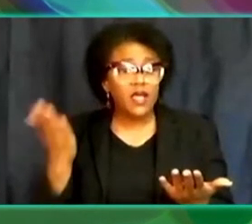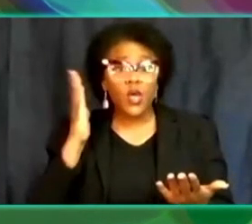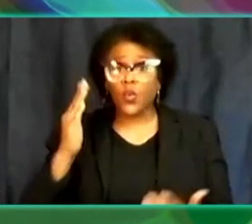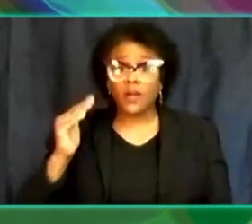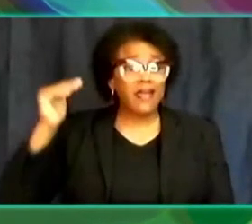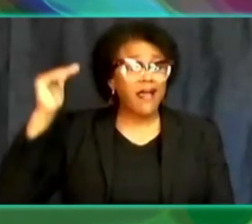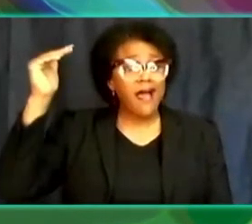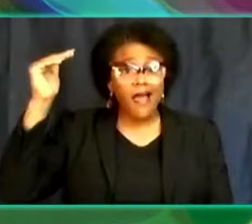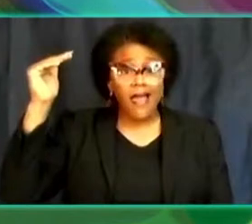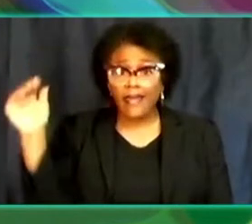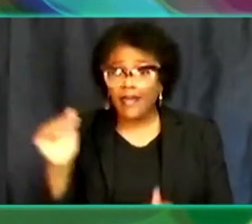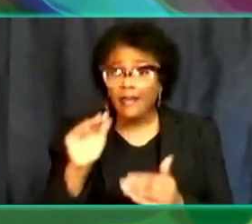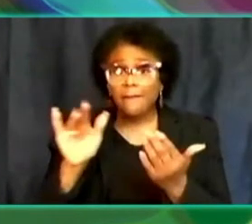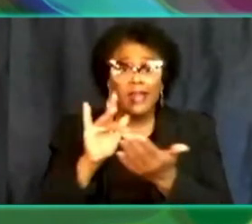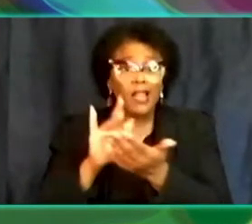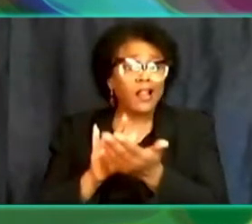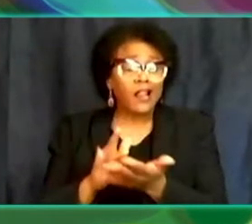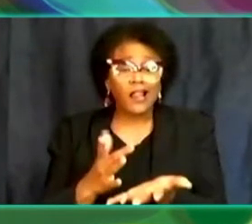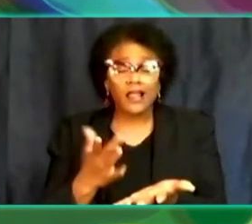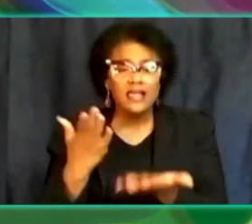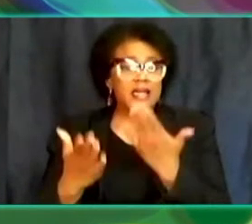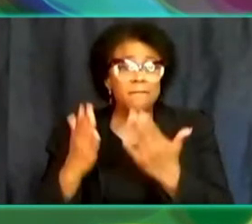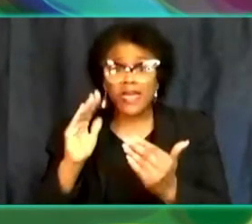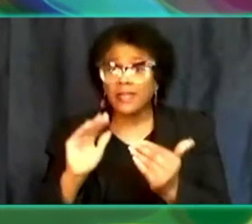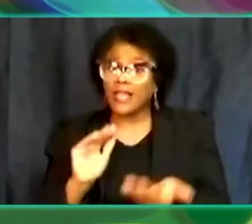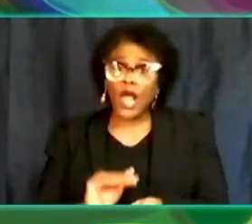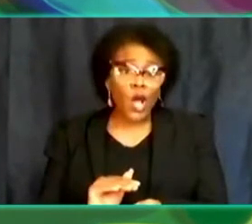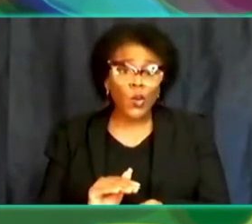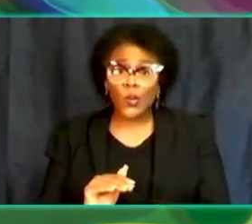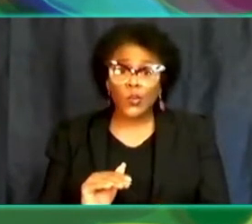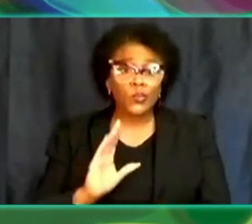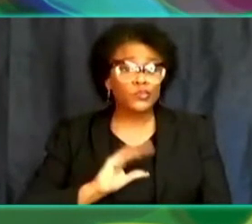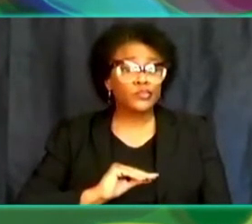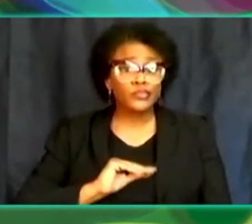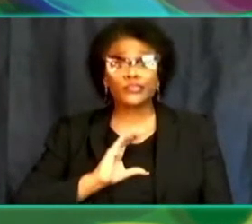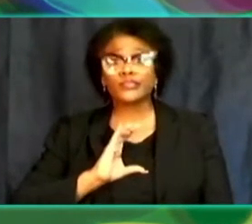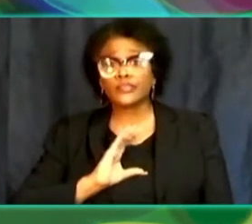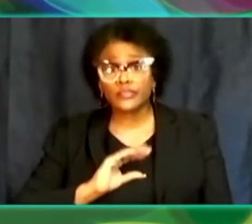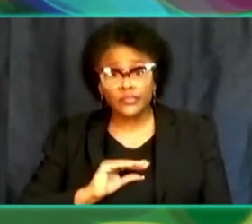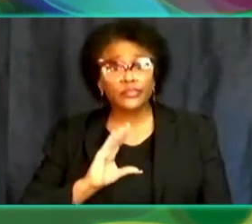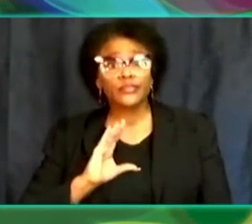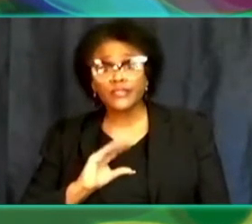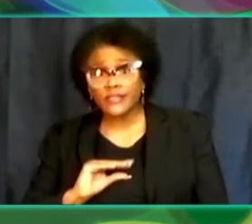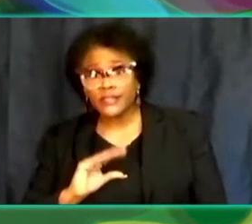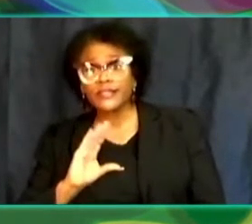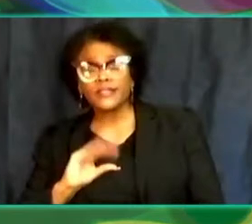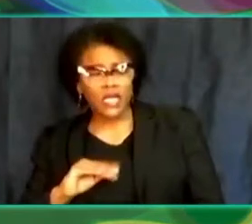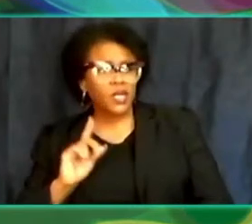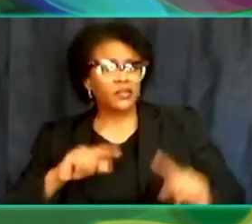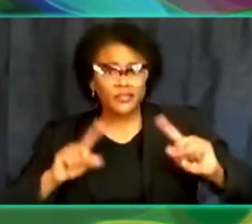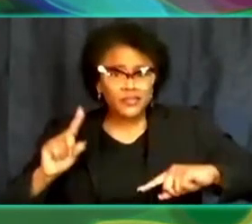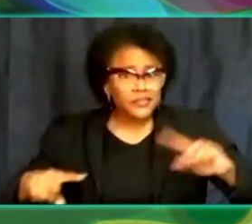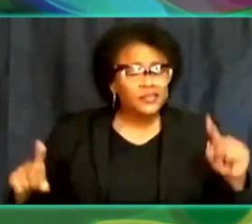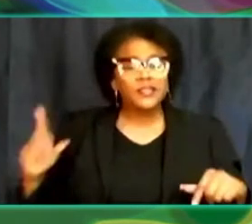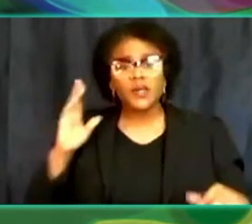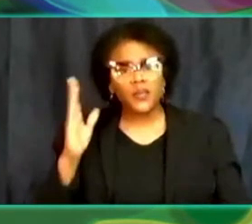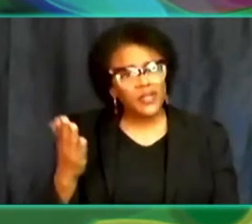to be at middle levels, you know, might be at some low points, you know, and that's all right, you know. But yeah,